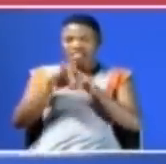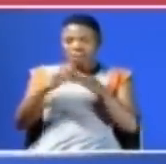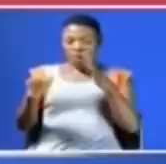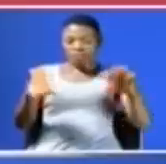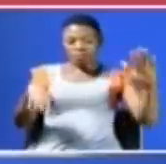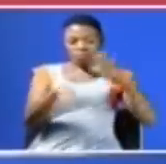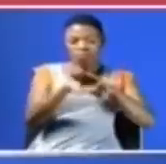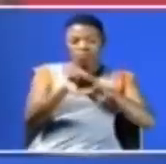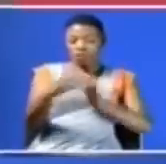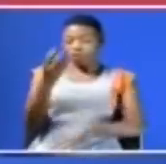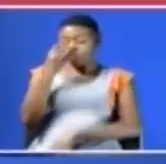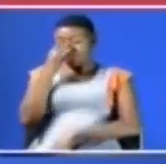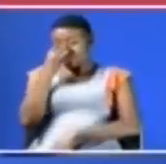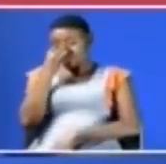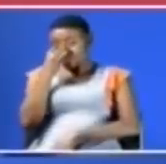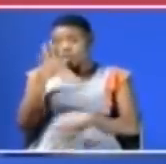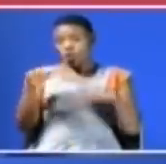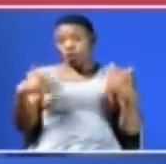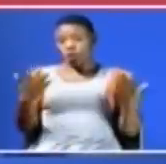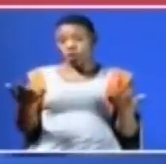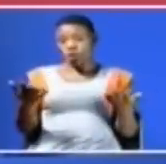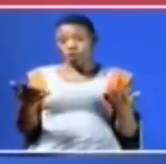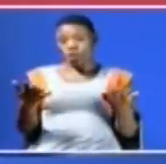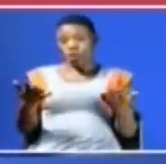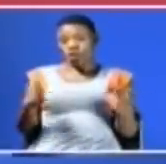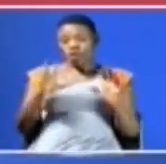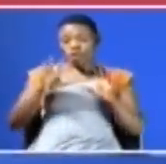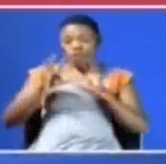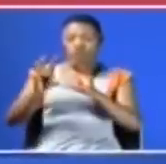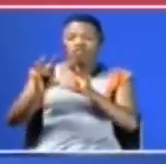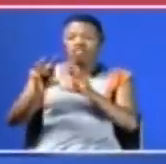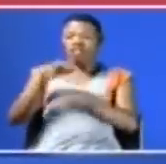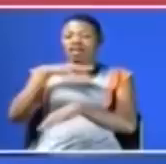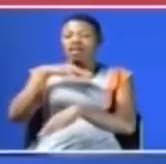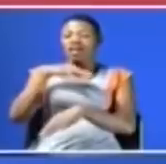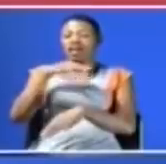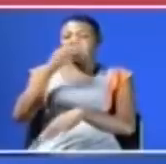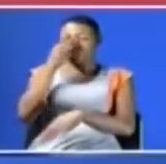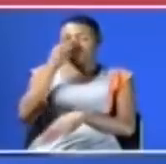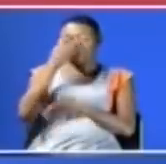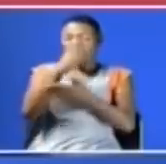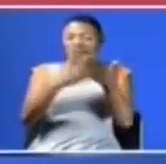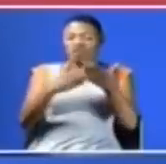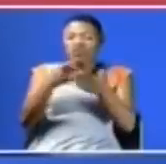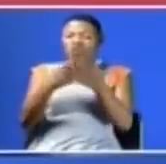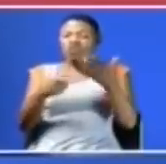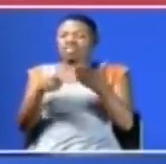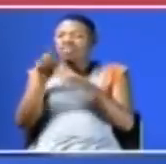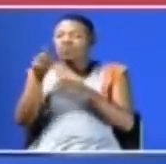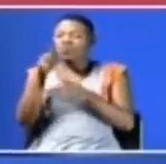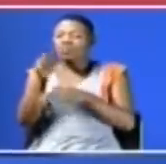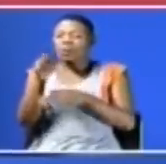out of the equation or to force him to be part of whatever sort of animal that they